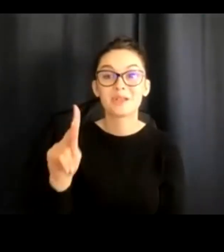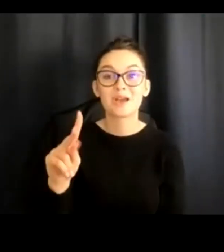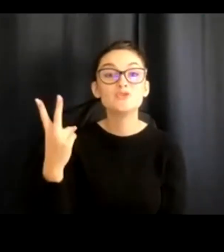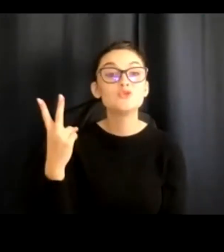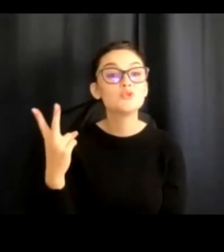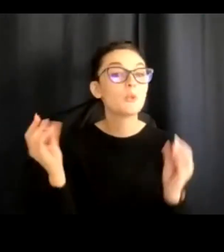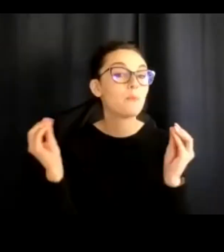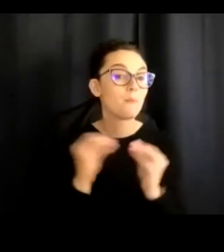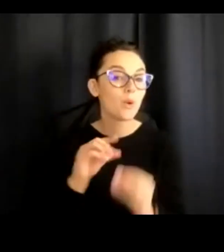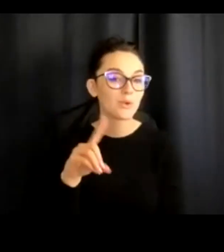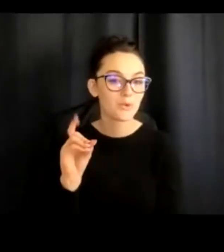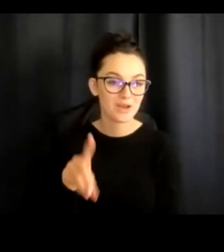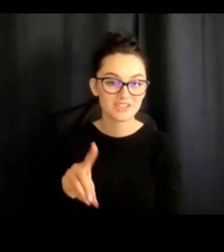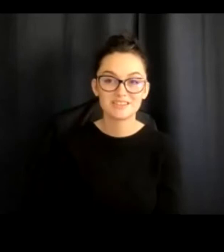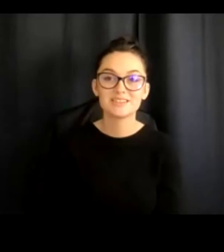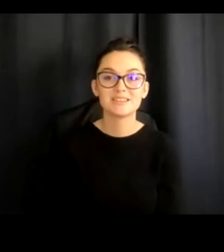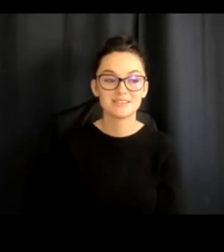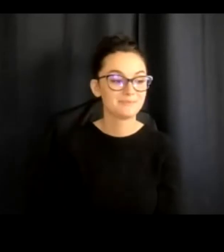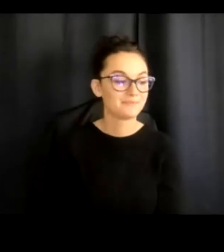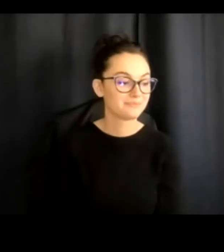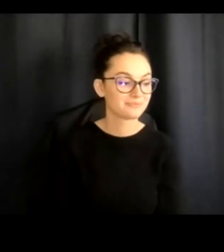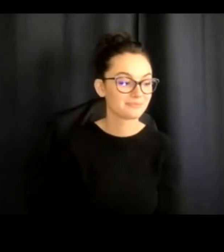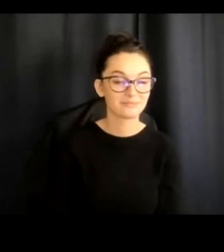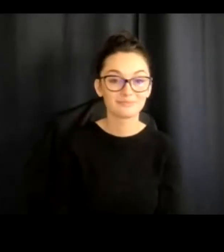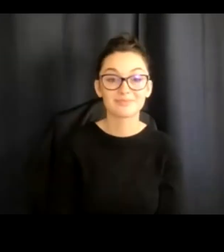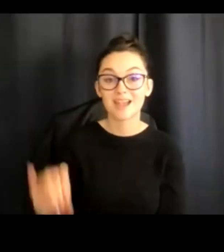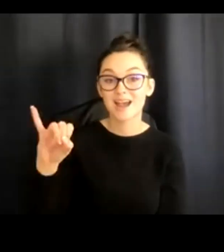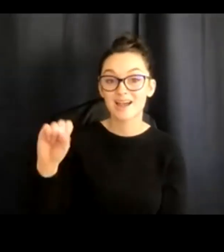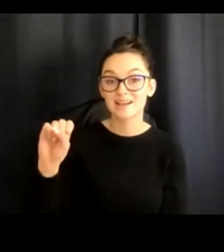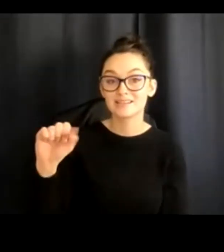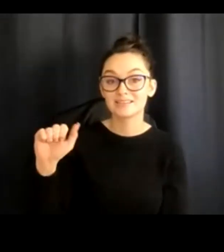more questions, my friends. How about Isaac?